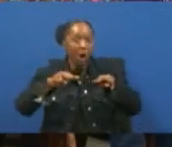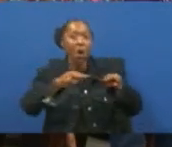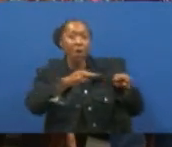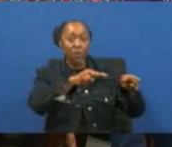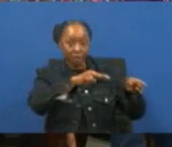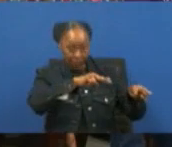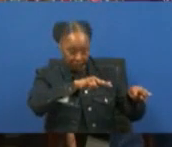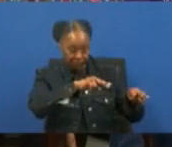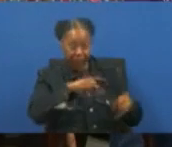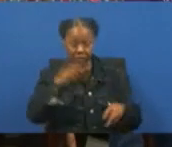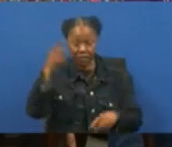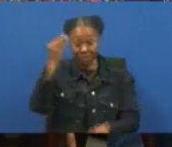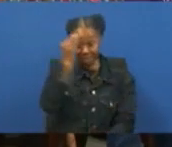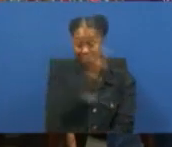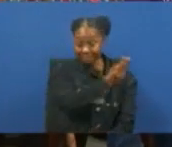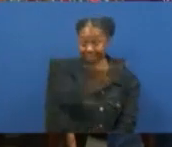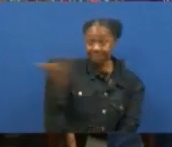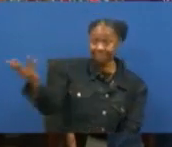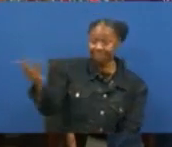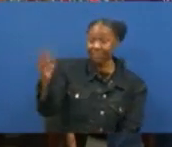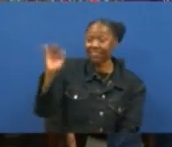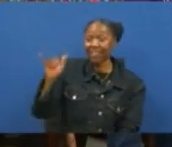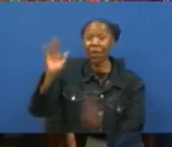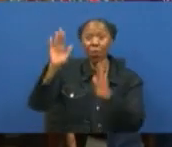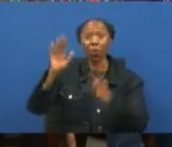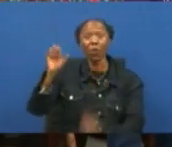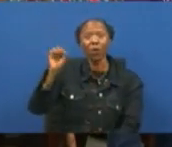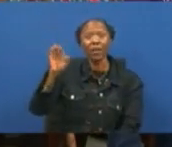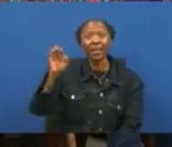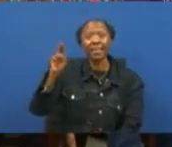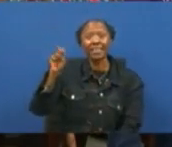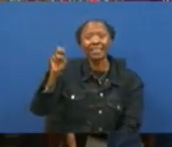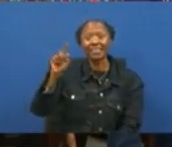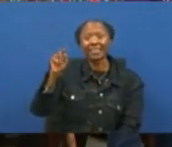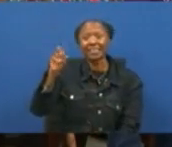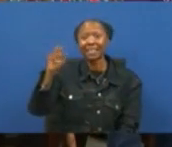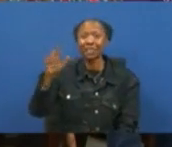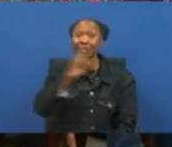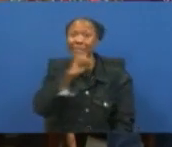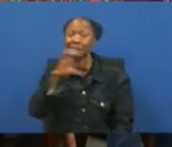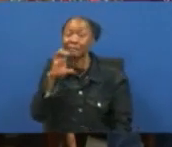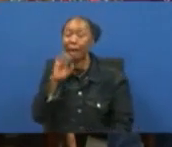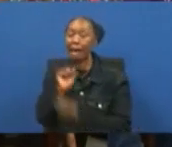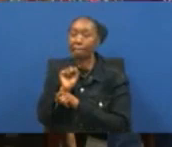these sensational seniors outdo these students.